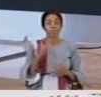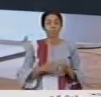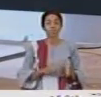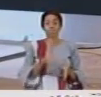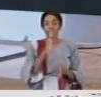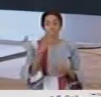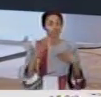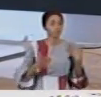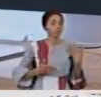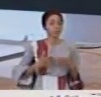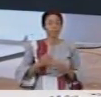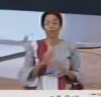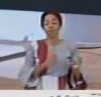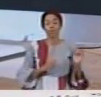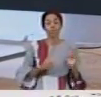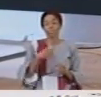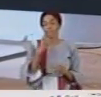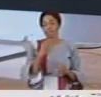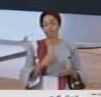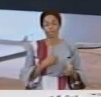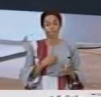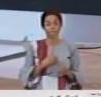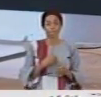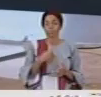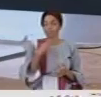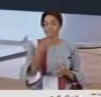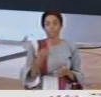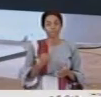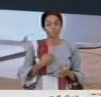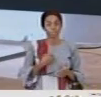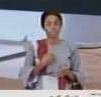me what's your joy.